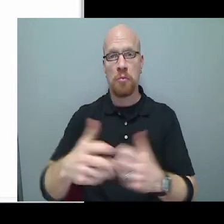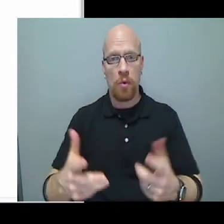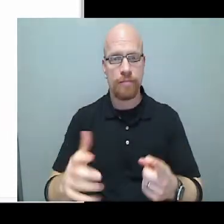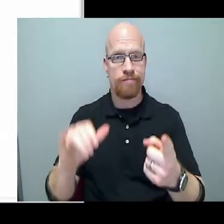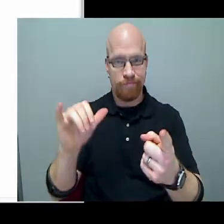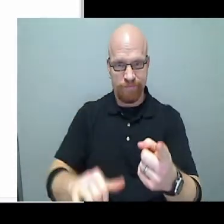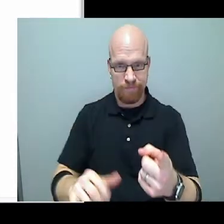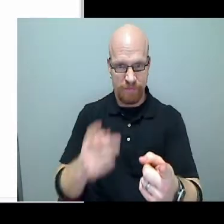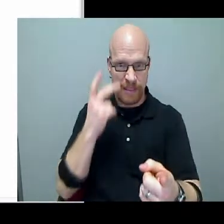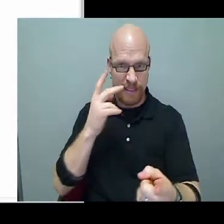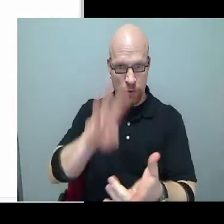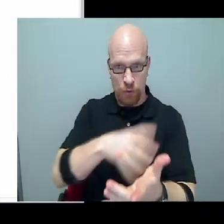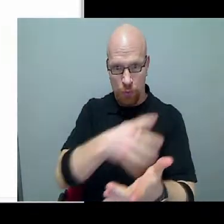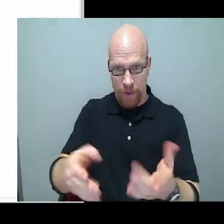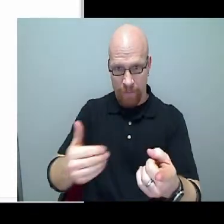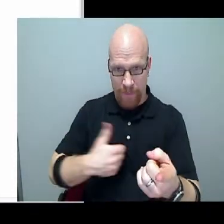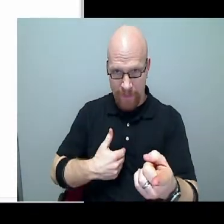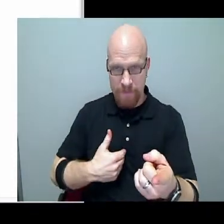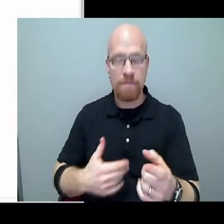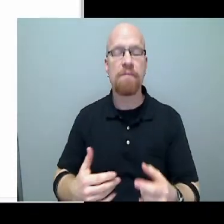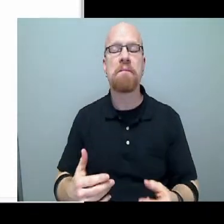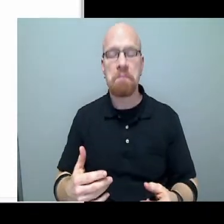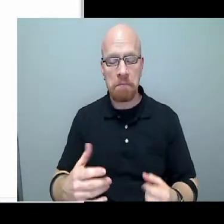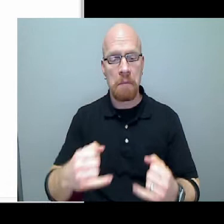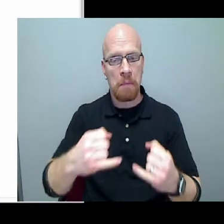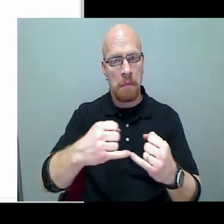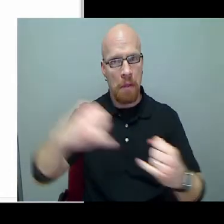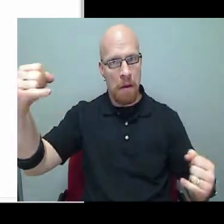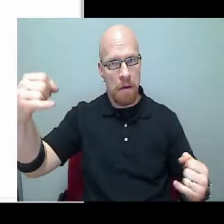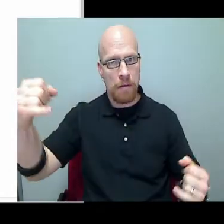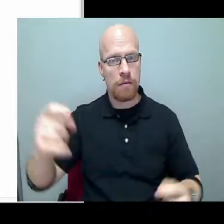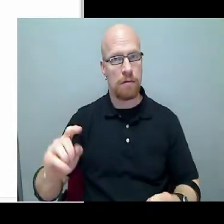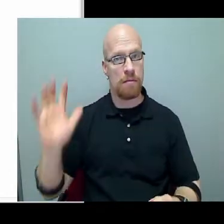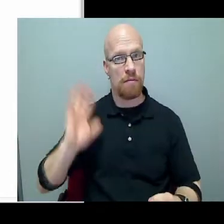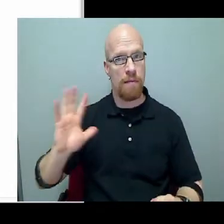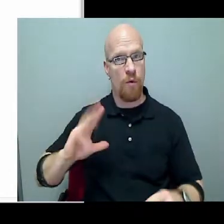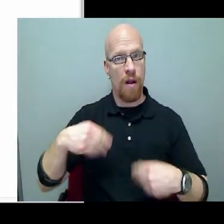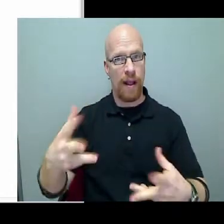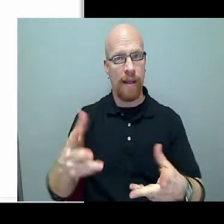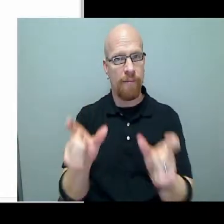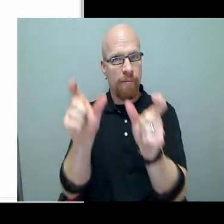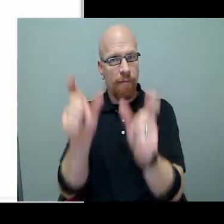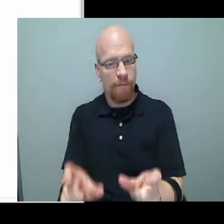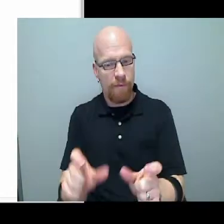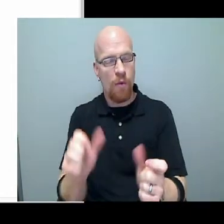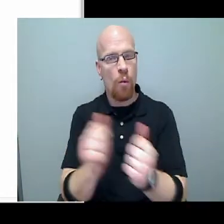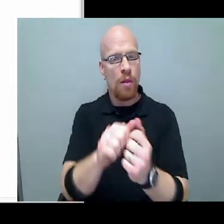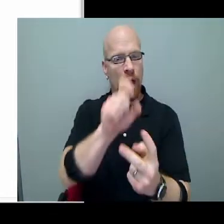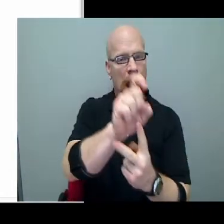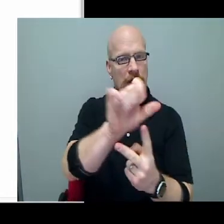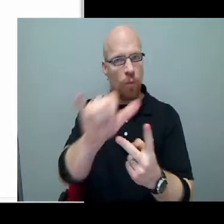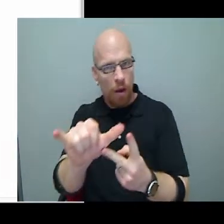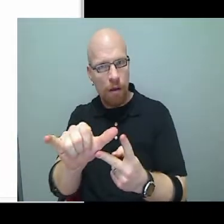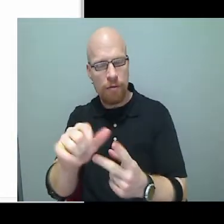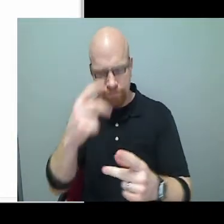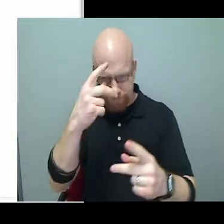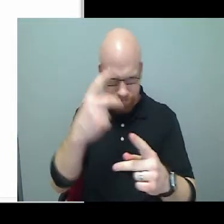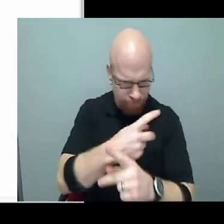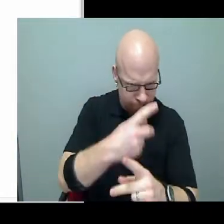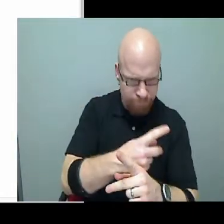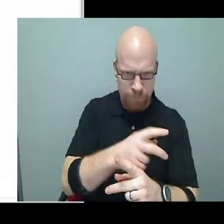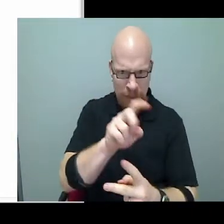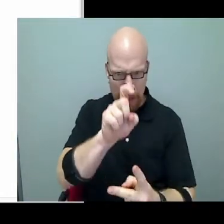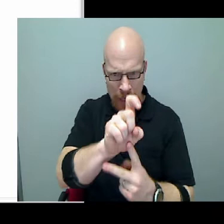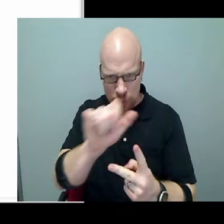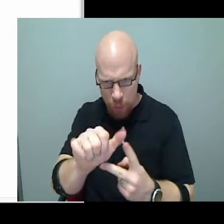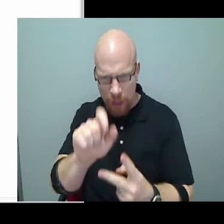As you can see here in our exercise, we have a line. Previously, I gave you a table and you had to calculate either the